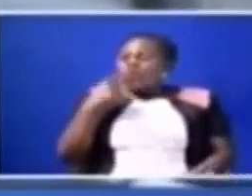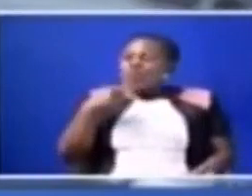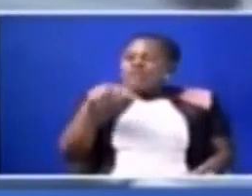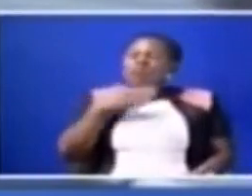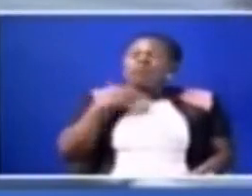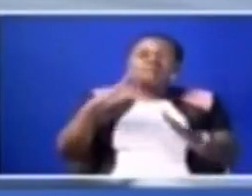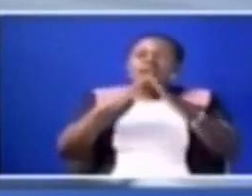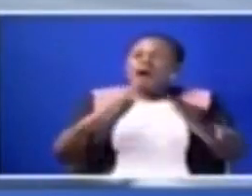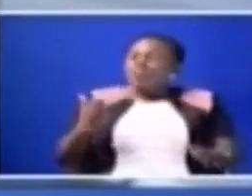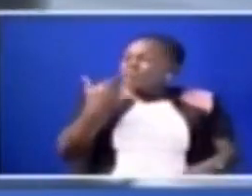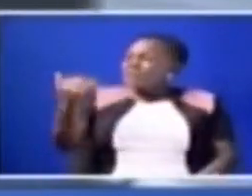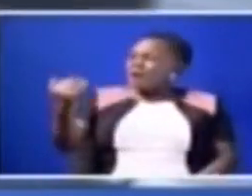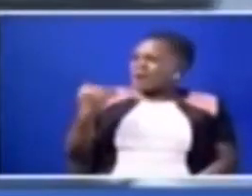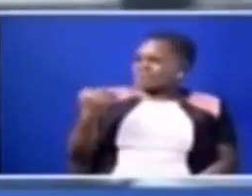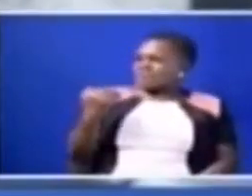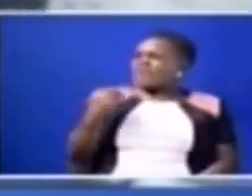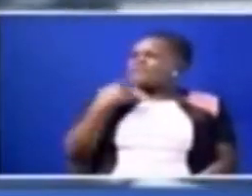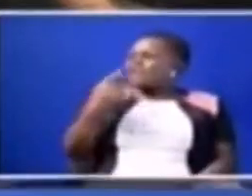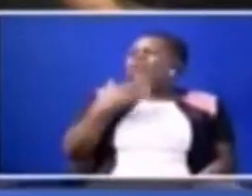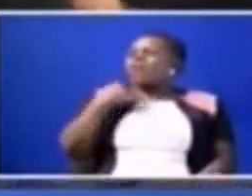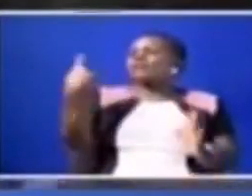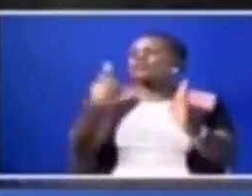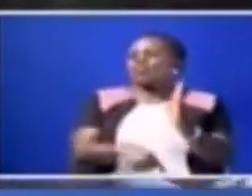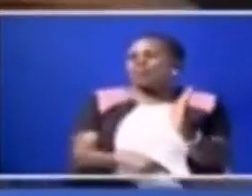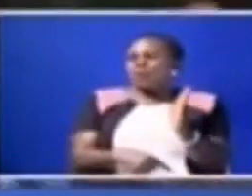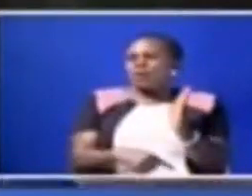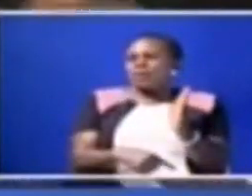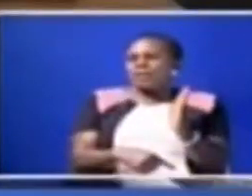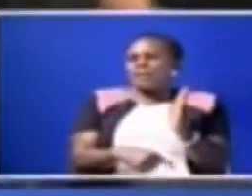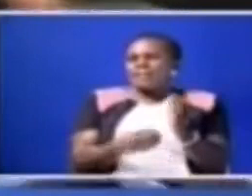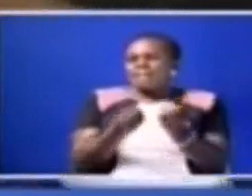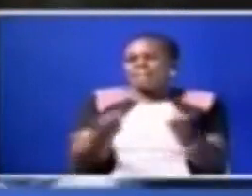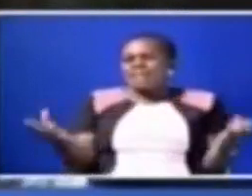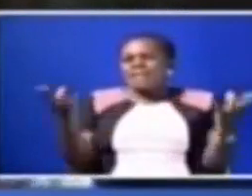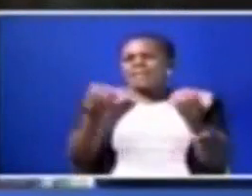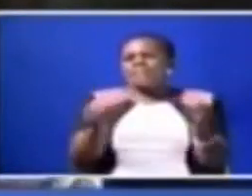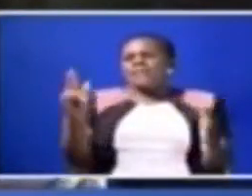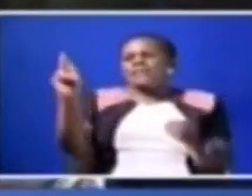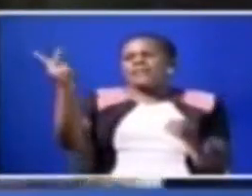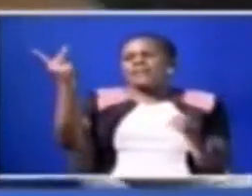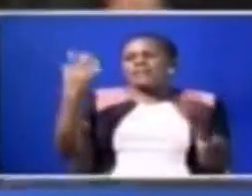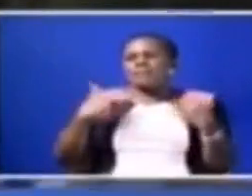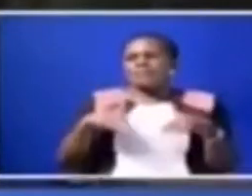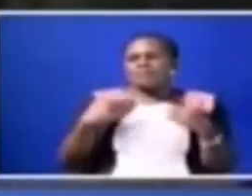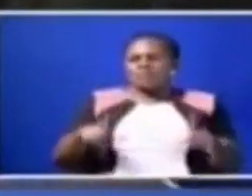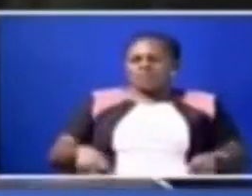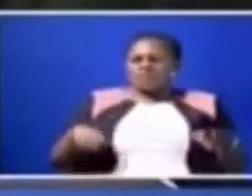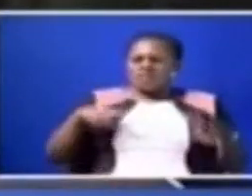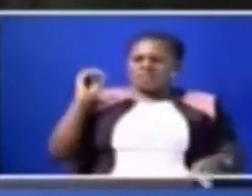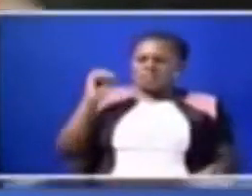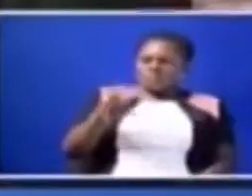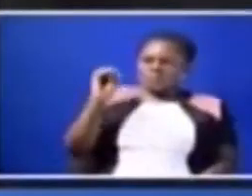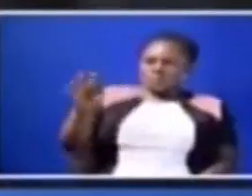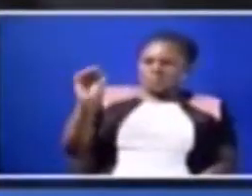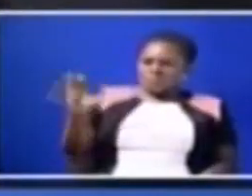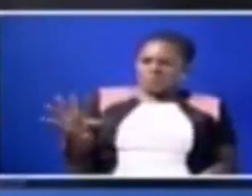nyumba? Wange tu consult, tumungewaambia tunataka nini? You got many, many of our Kenyans living in slums. You